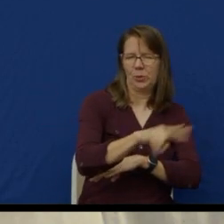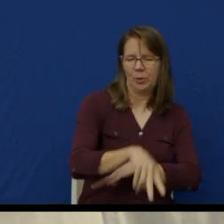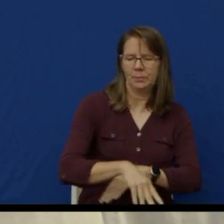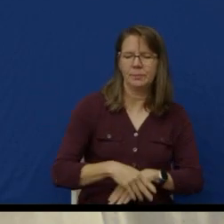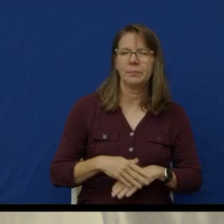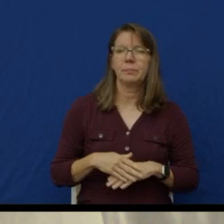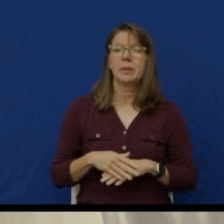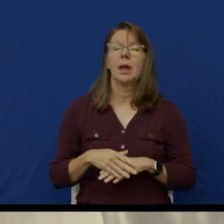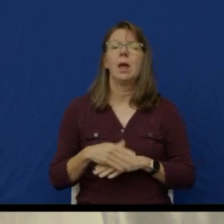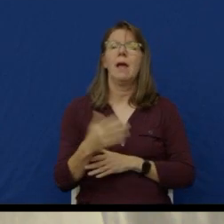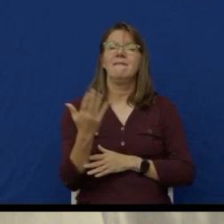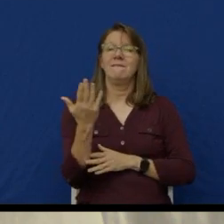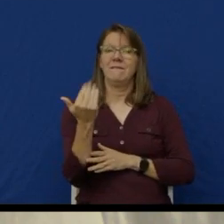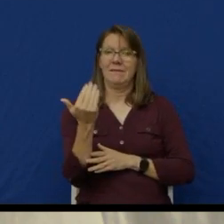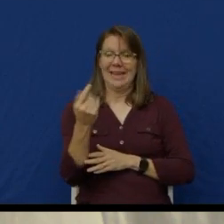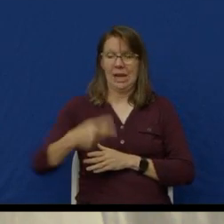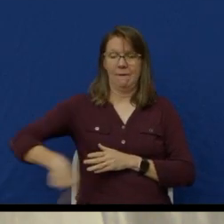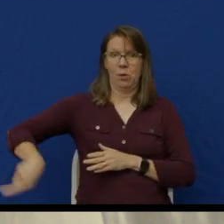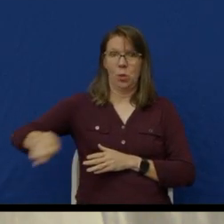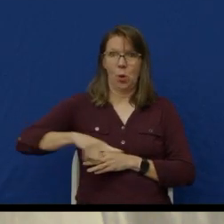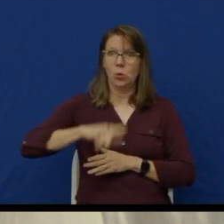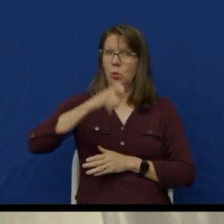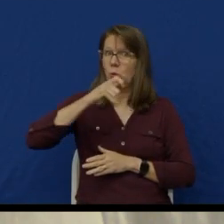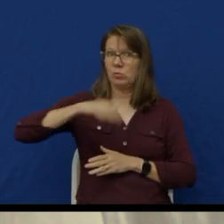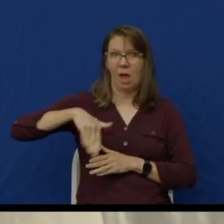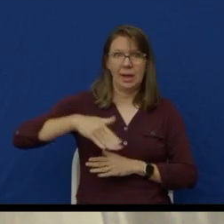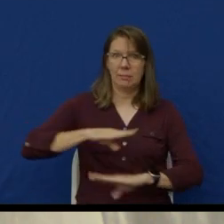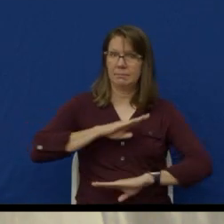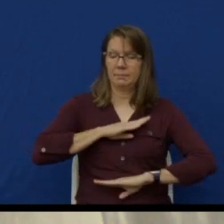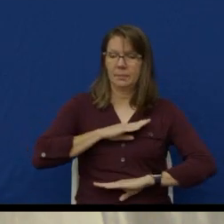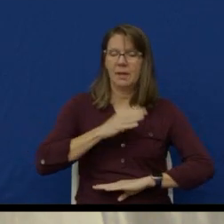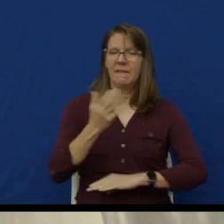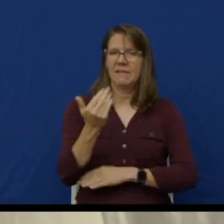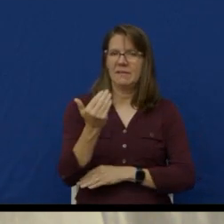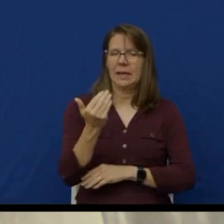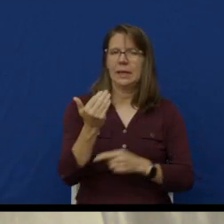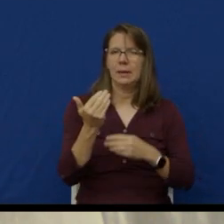15 of those members